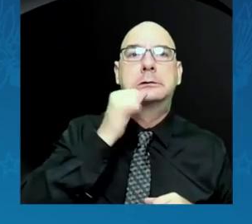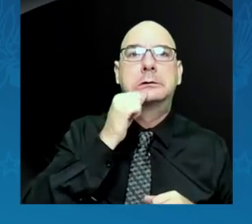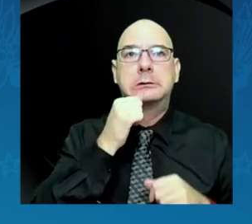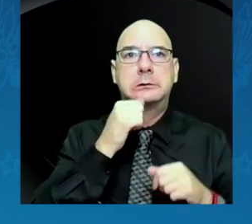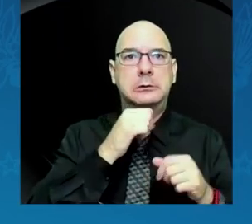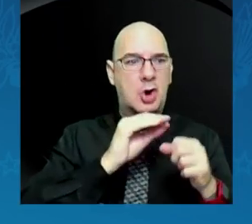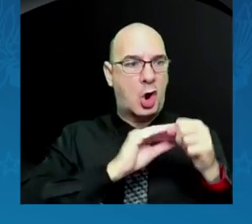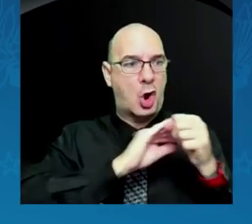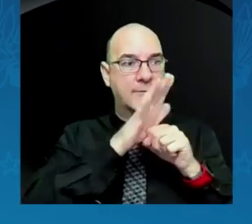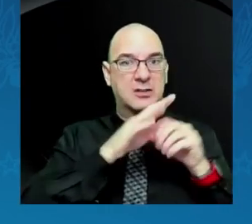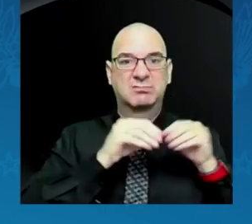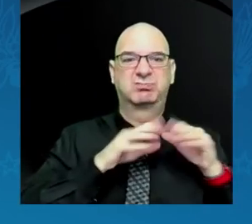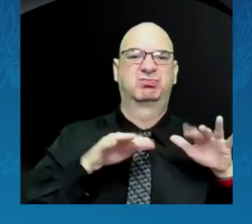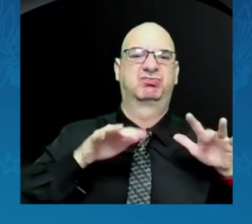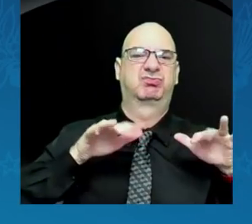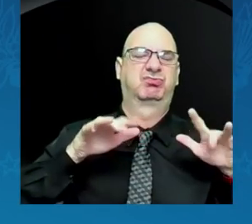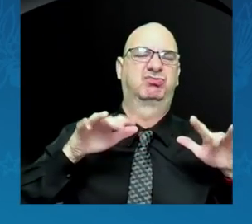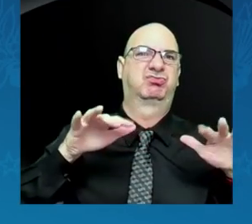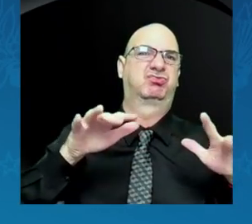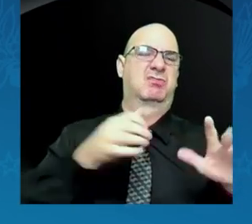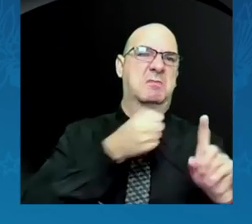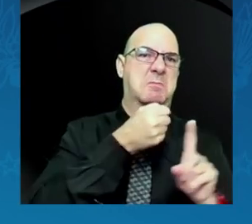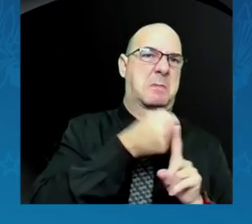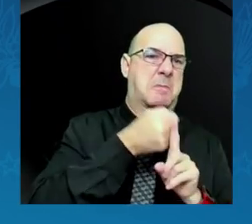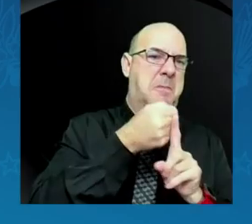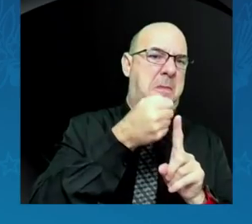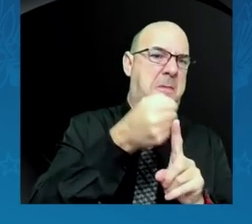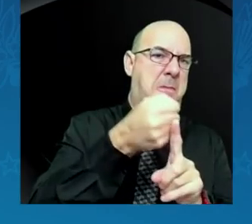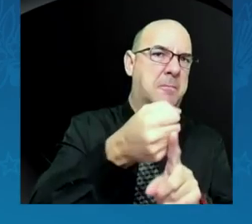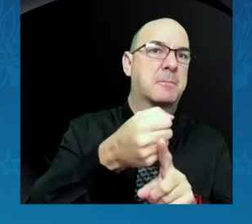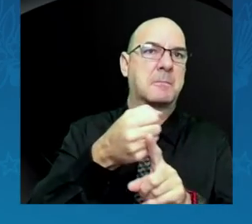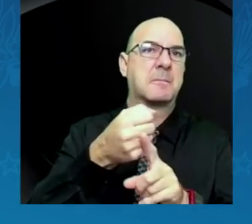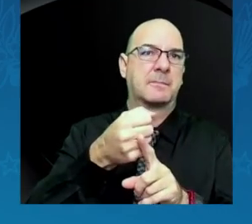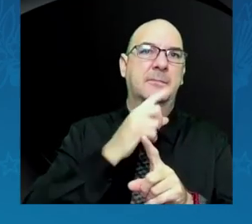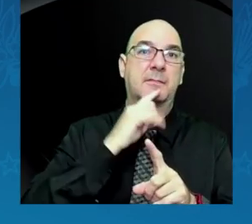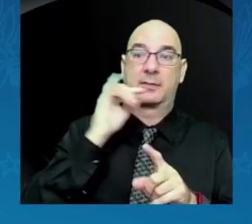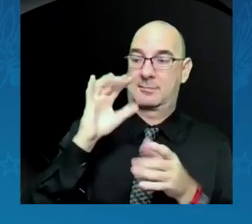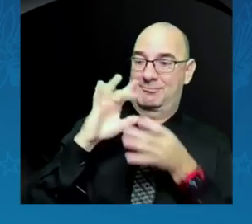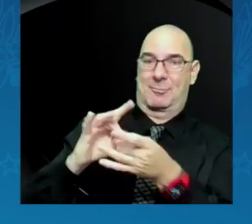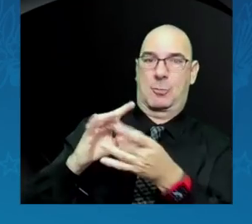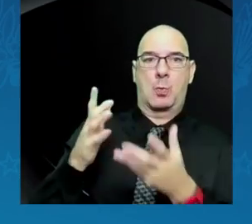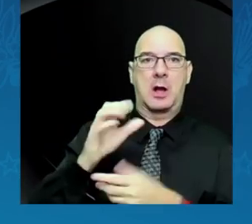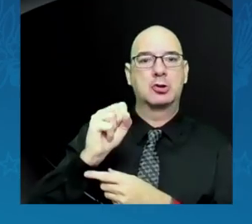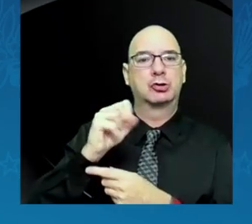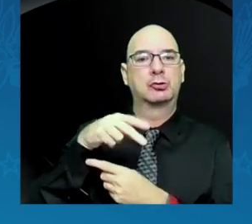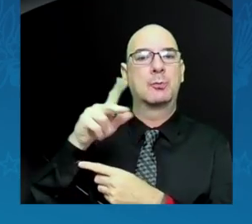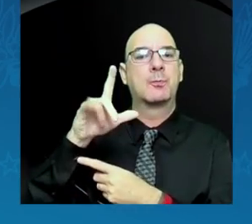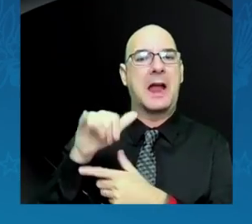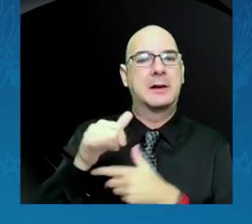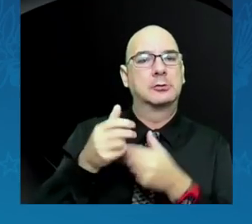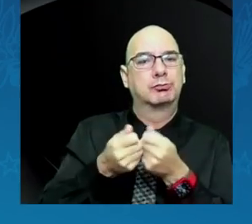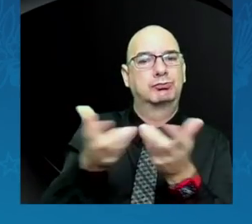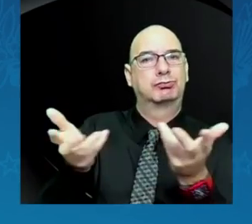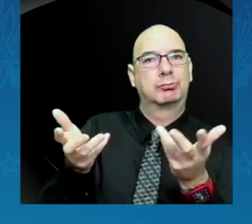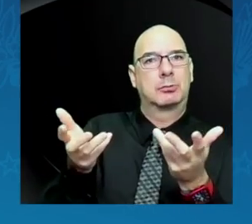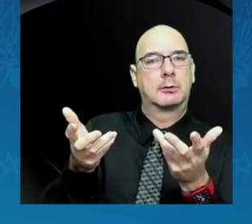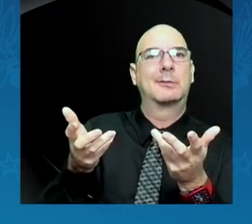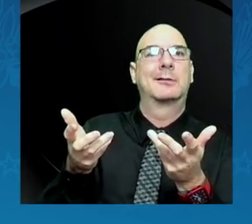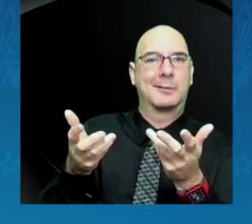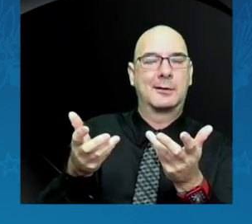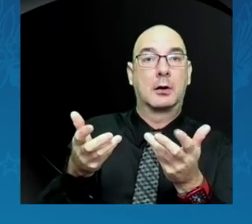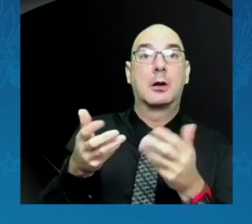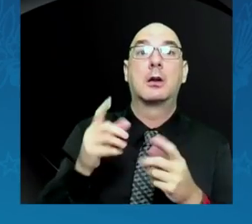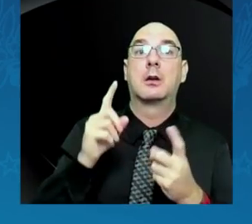on the issue of supply chains. Two, that the global demand will not be